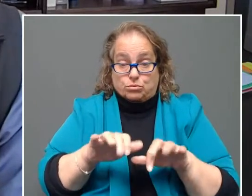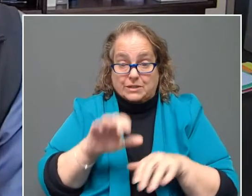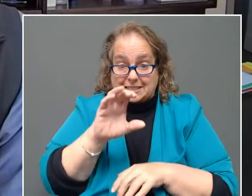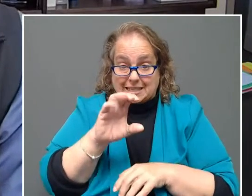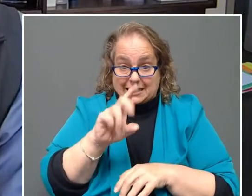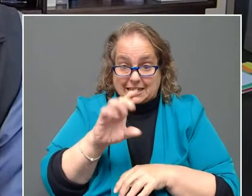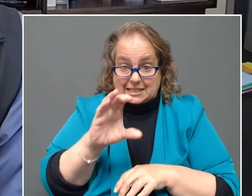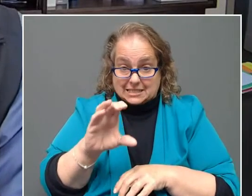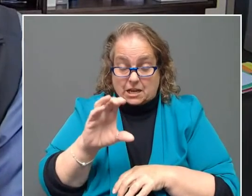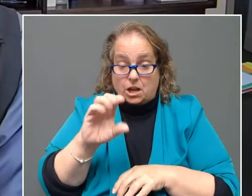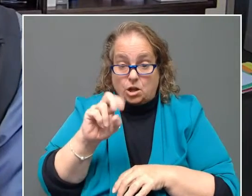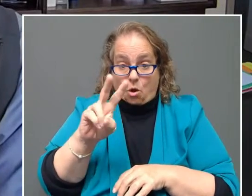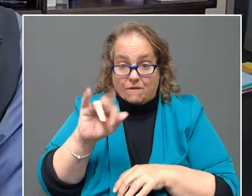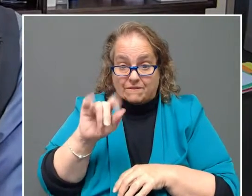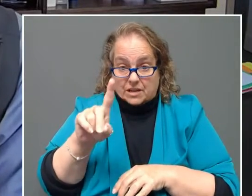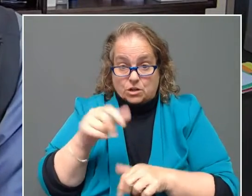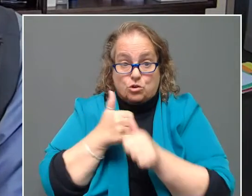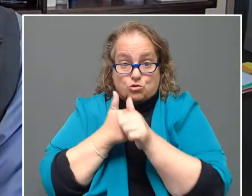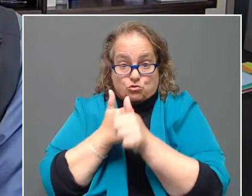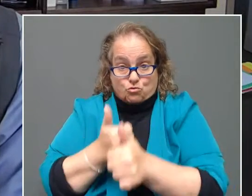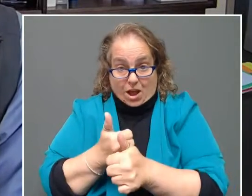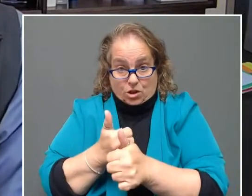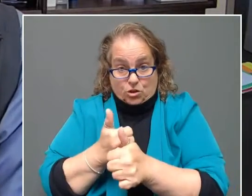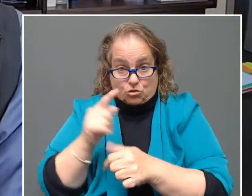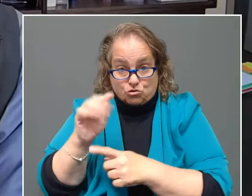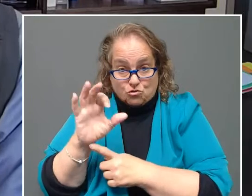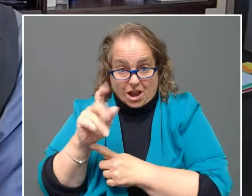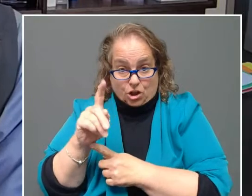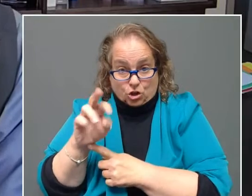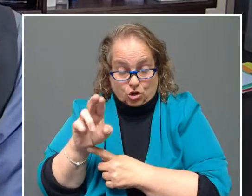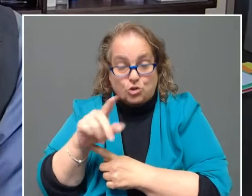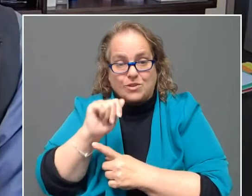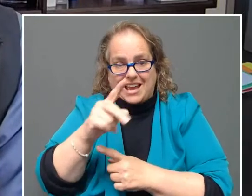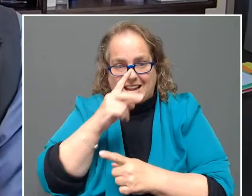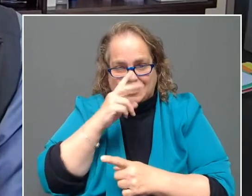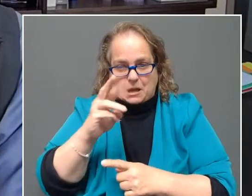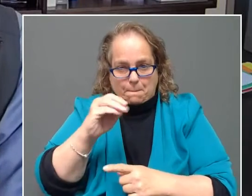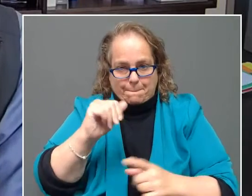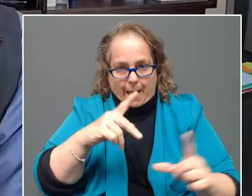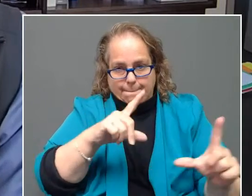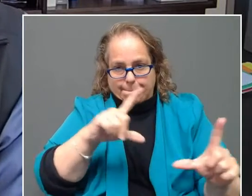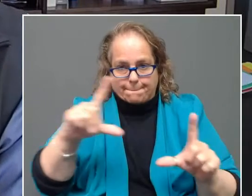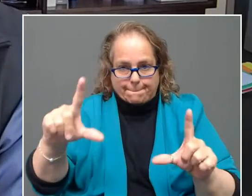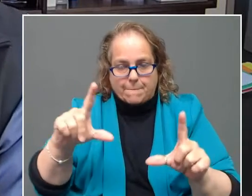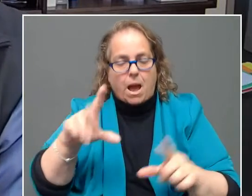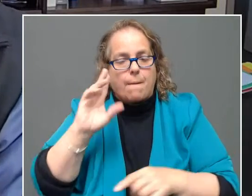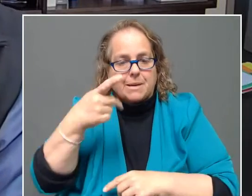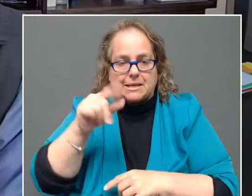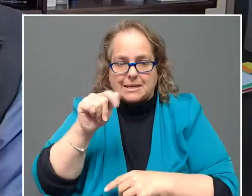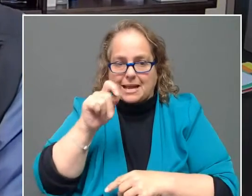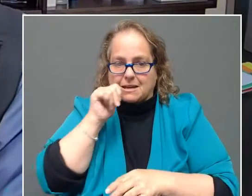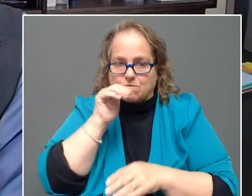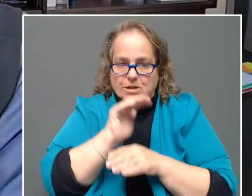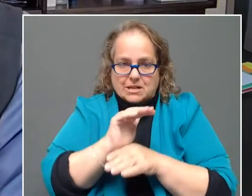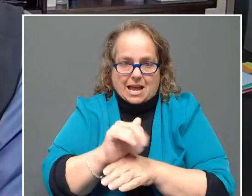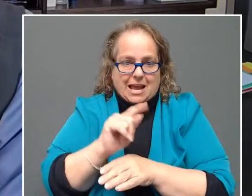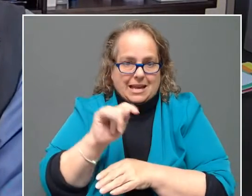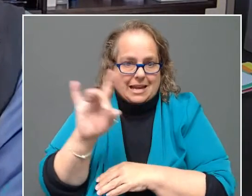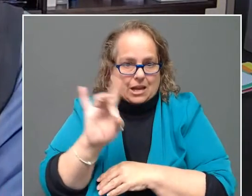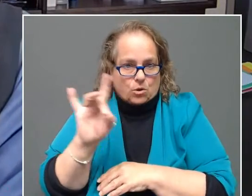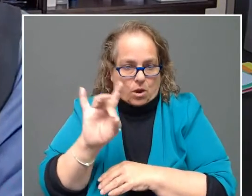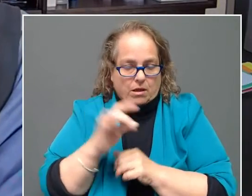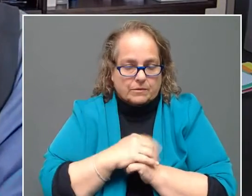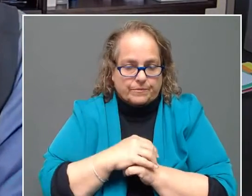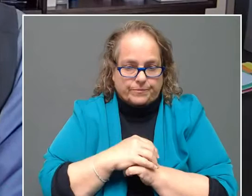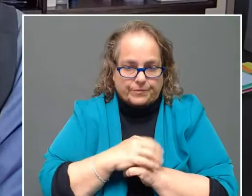could find the vaccine section, and there they have a map. And that map they update every evening, they say, at 8 o'clock Eastern time.